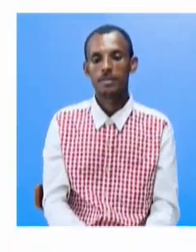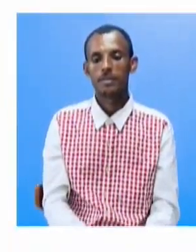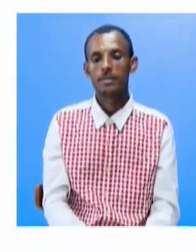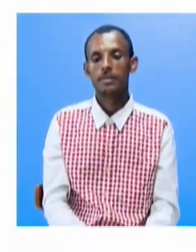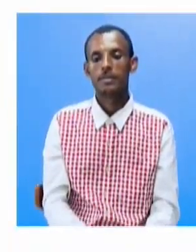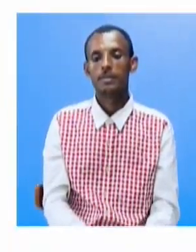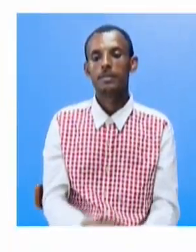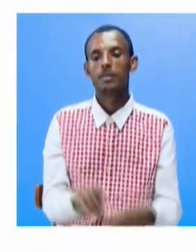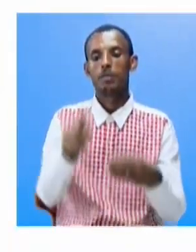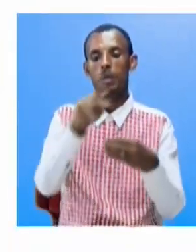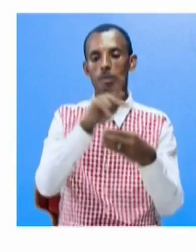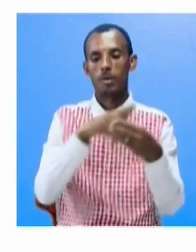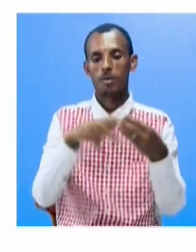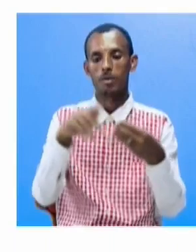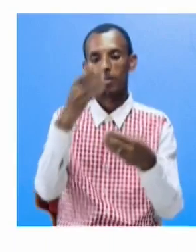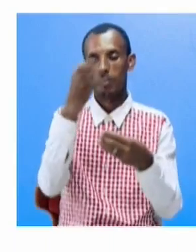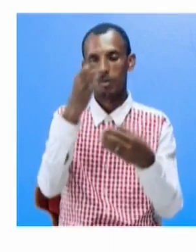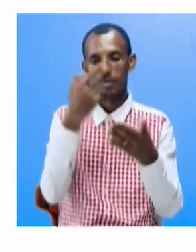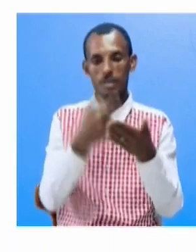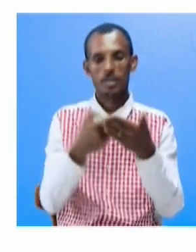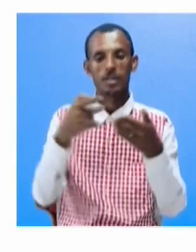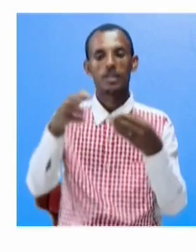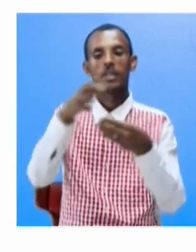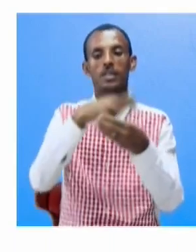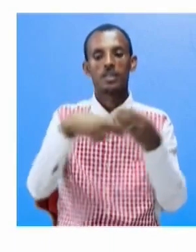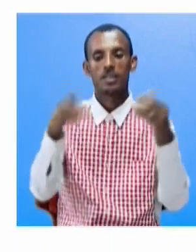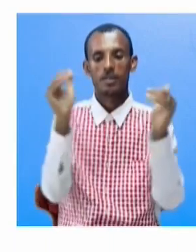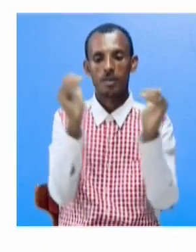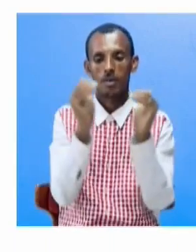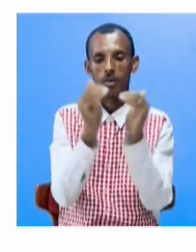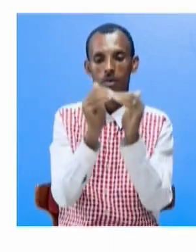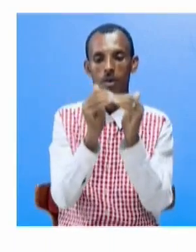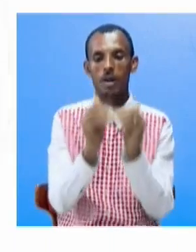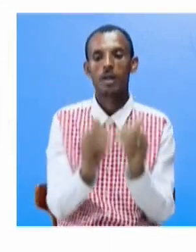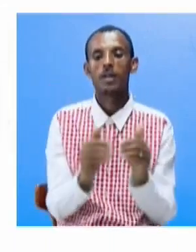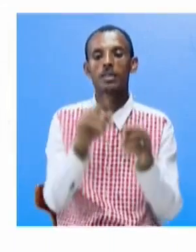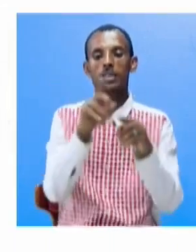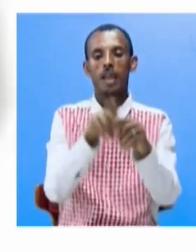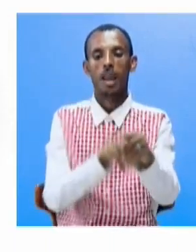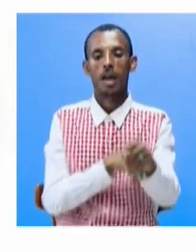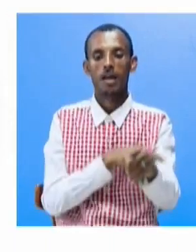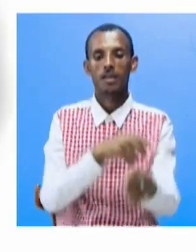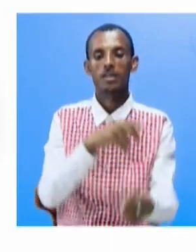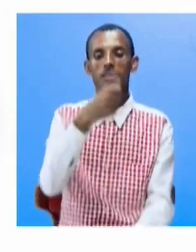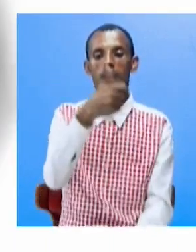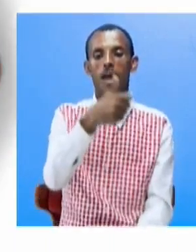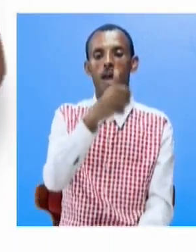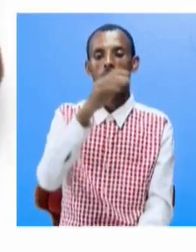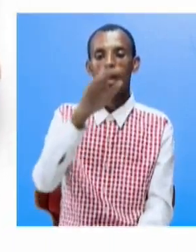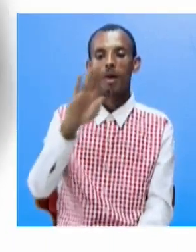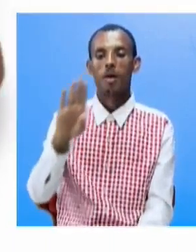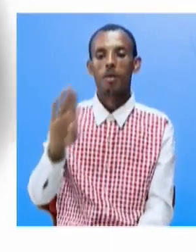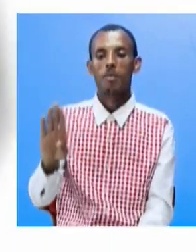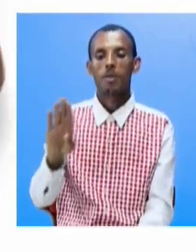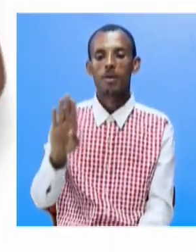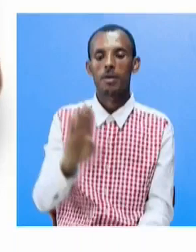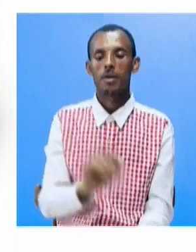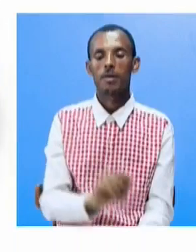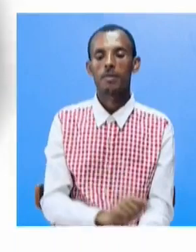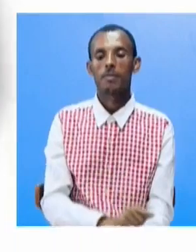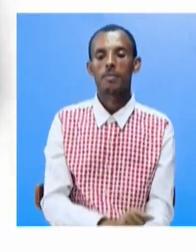of this region, is equal to the length is AB